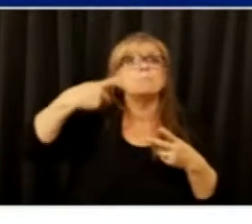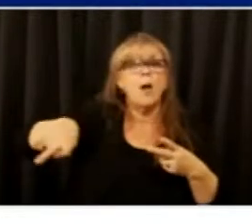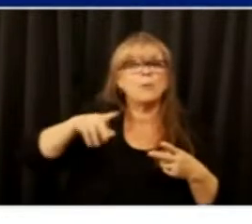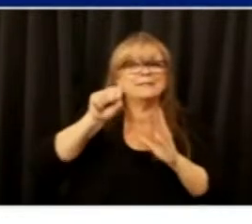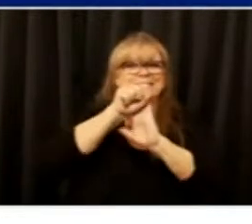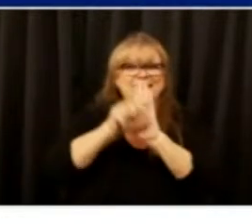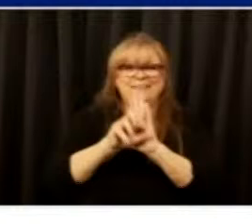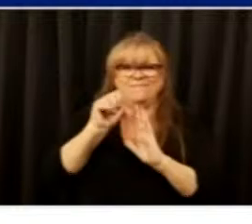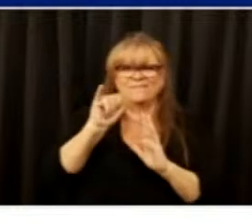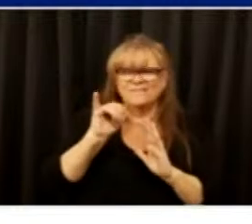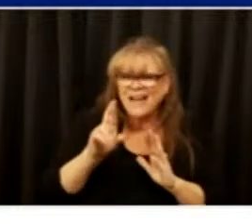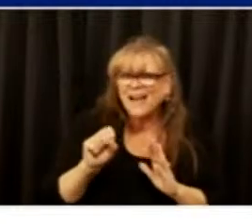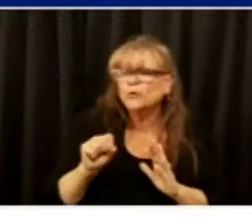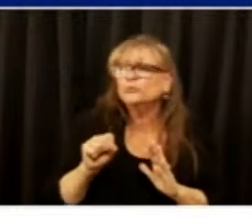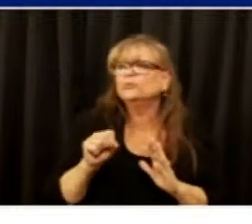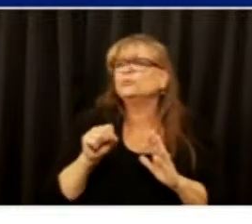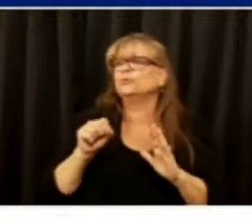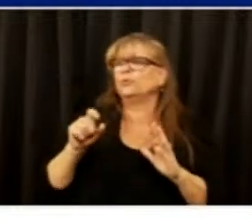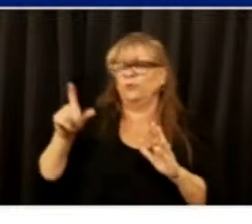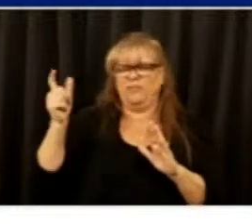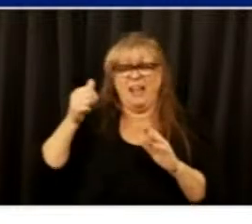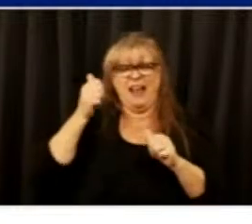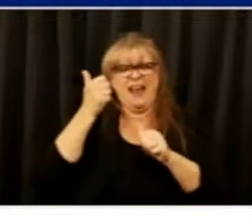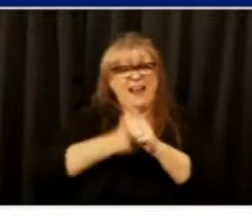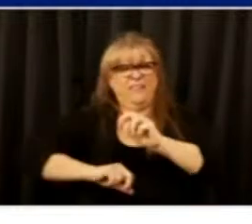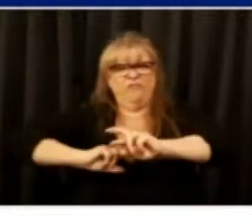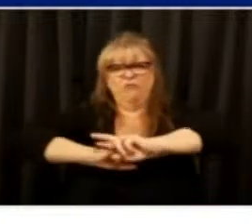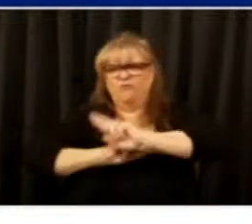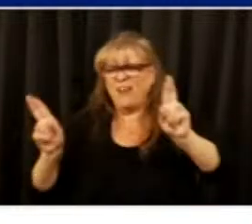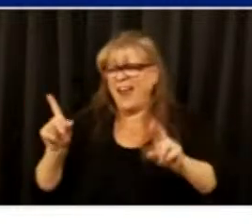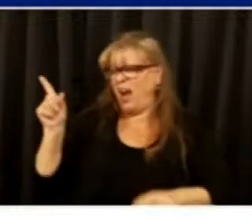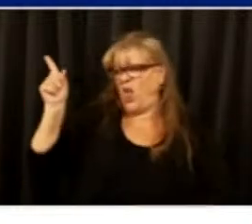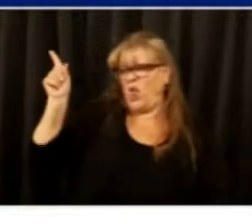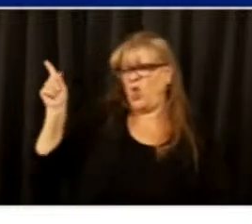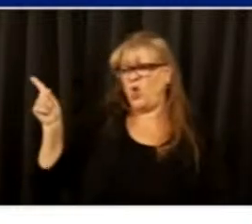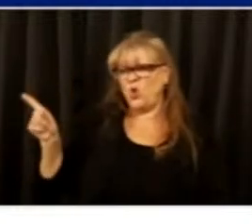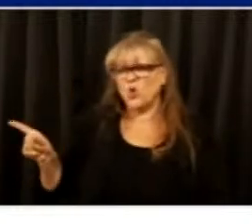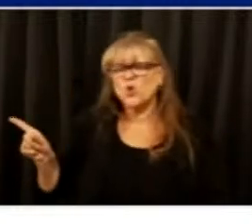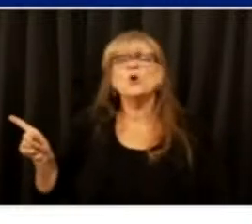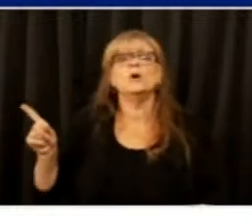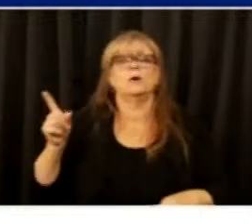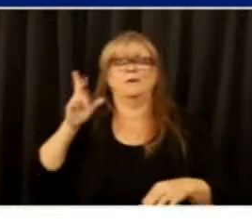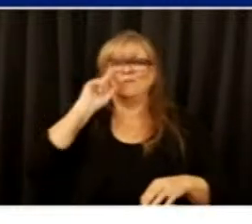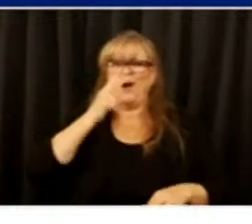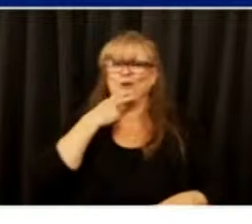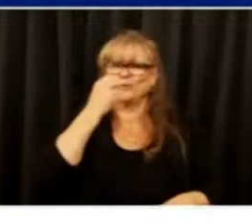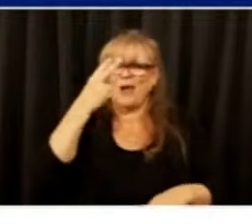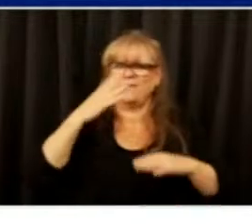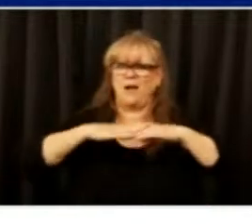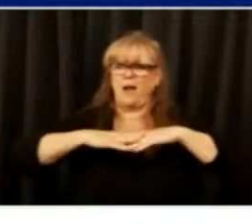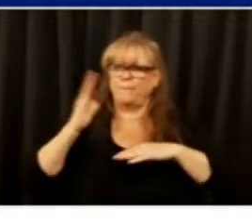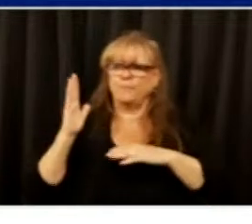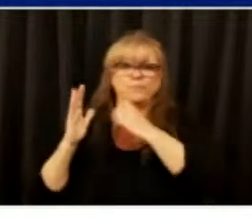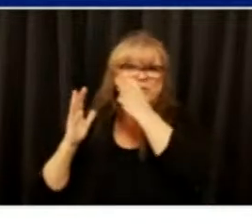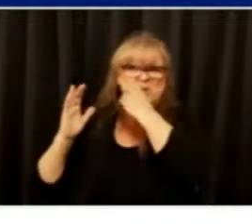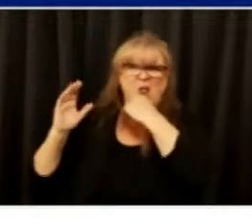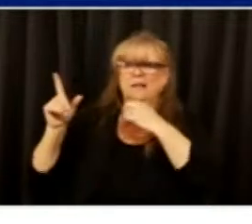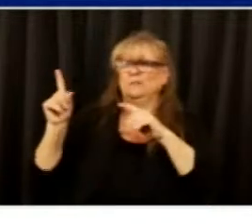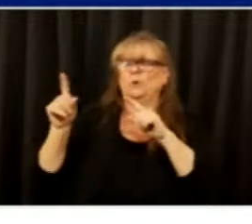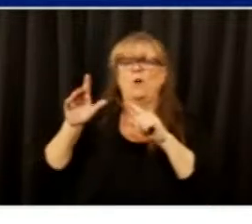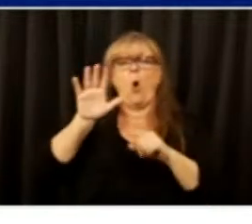Pfizer, 12 and up, ready to go and get it done. We also have a mobile units across the state. You can check where they're